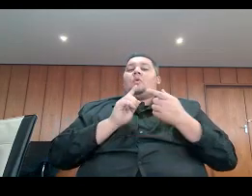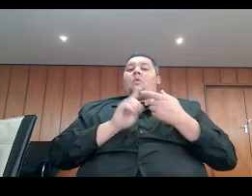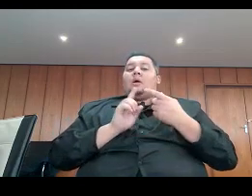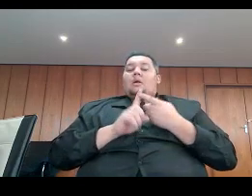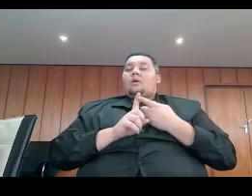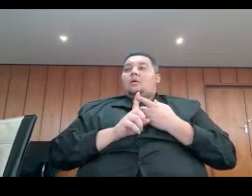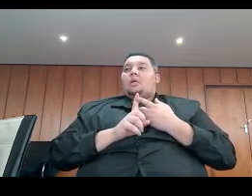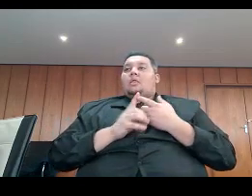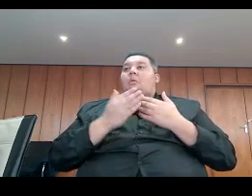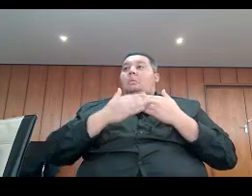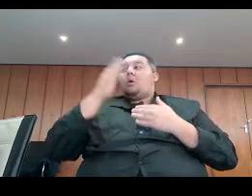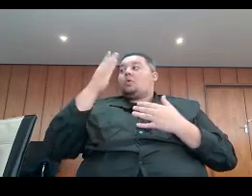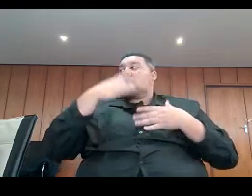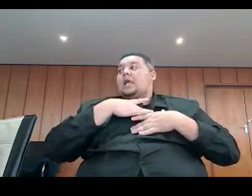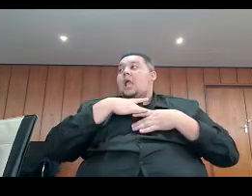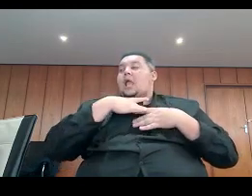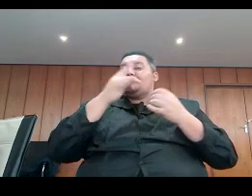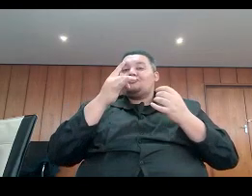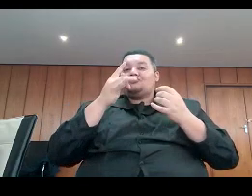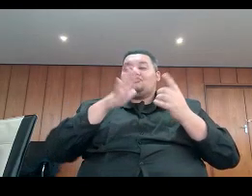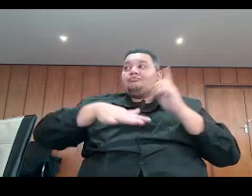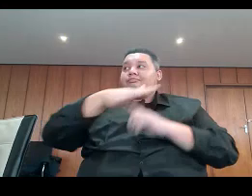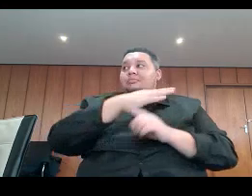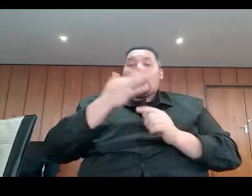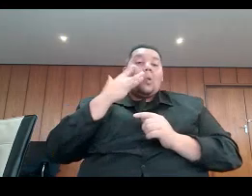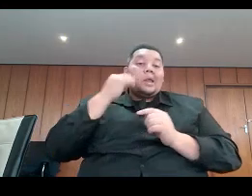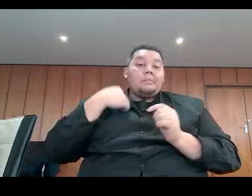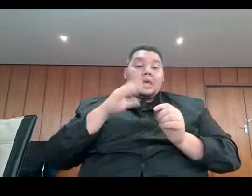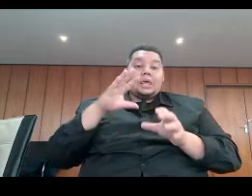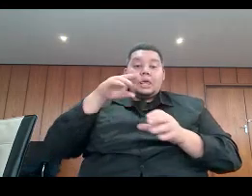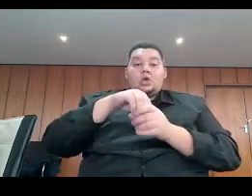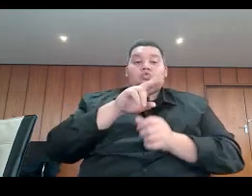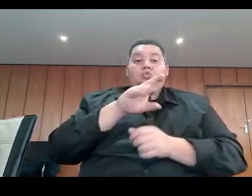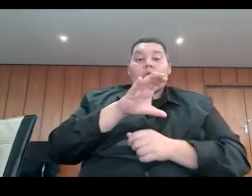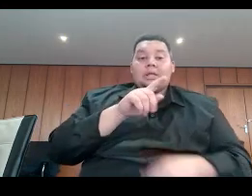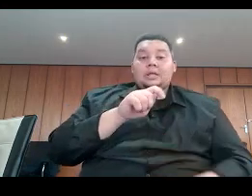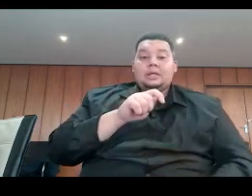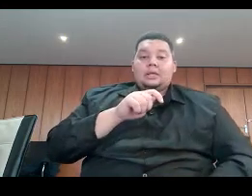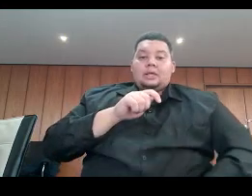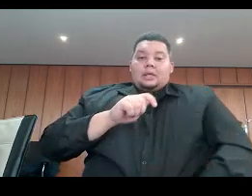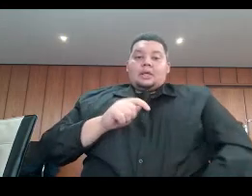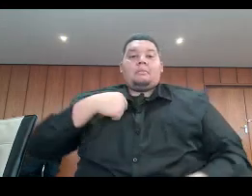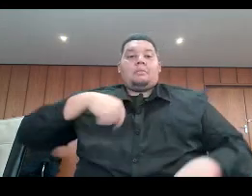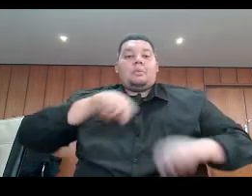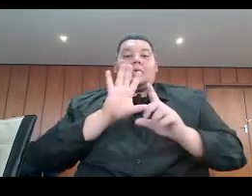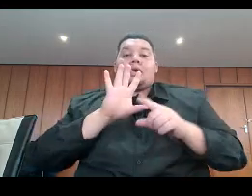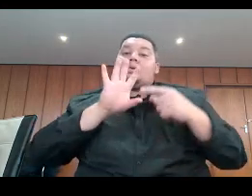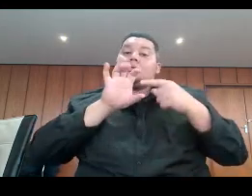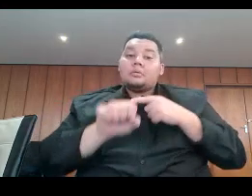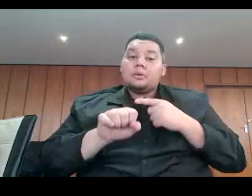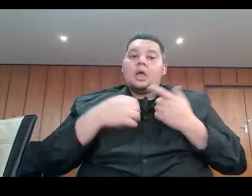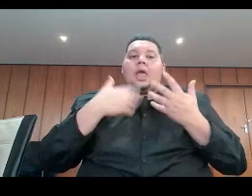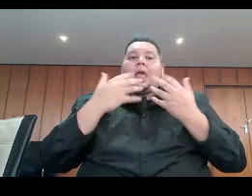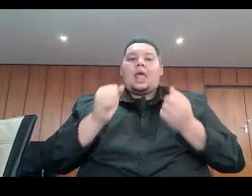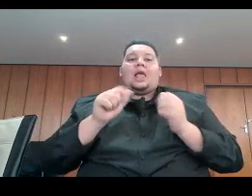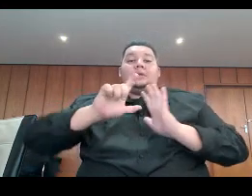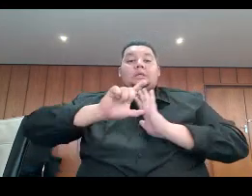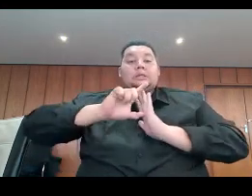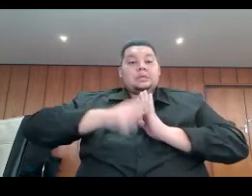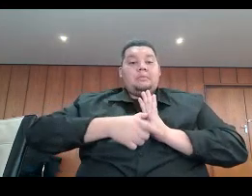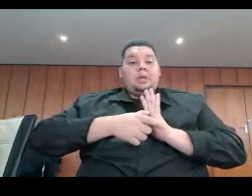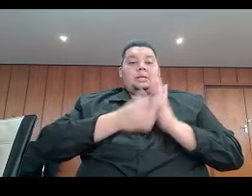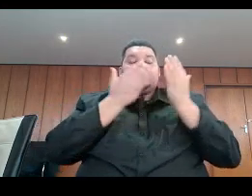most interesting spaces when I got to UCT and to Cape Town to discover that it was actually a disability